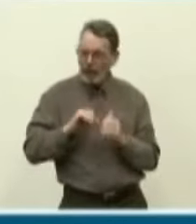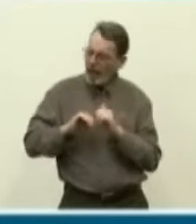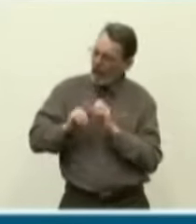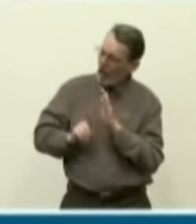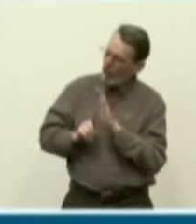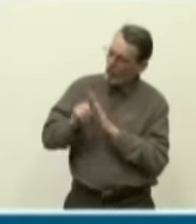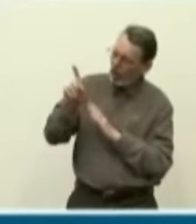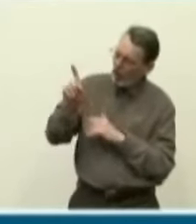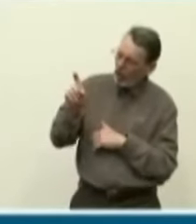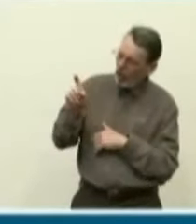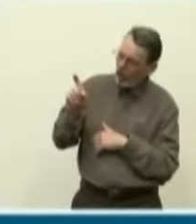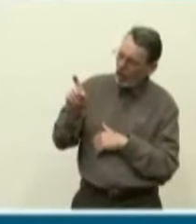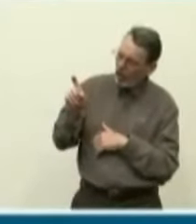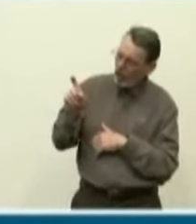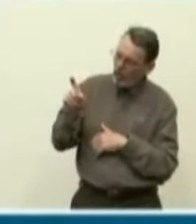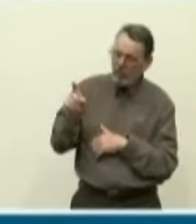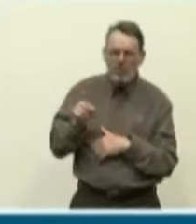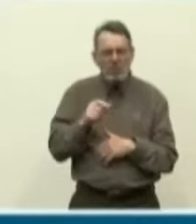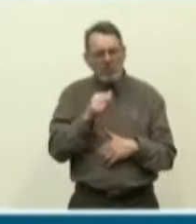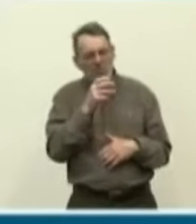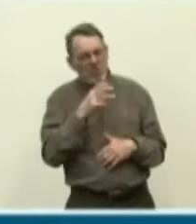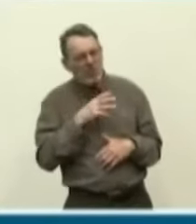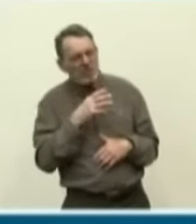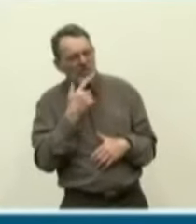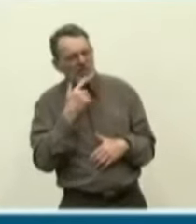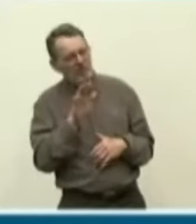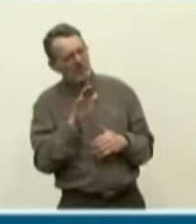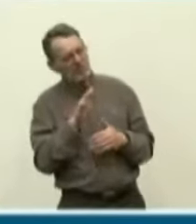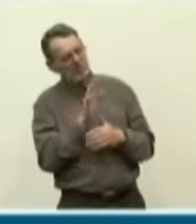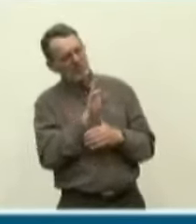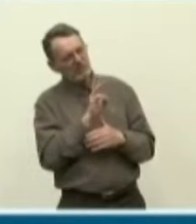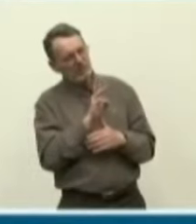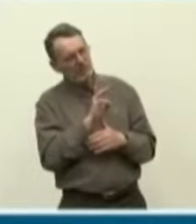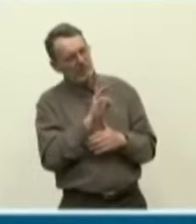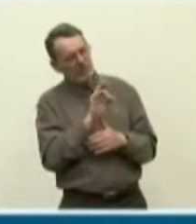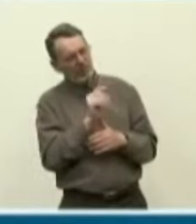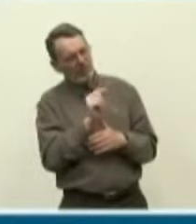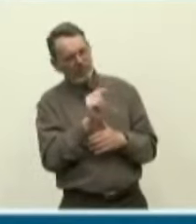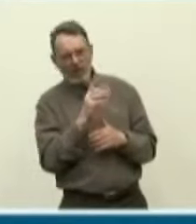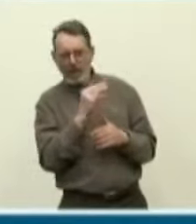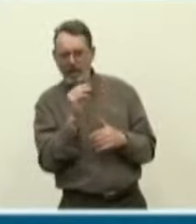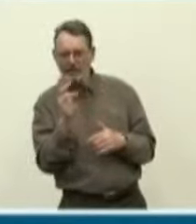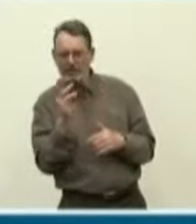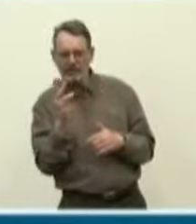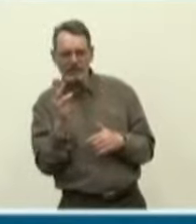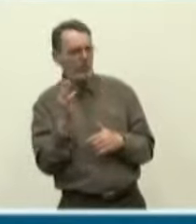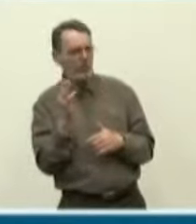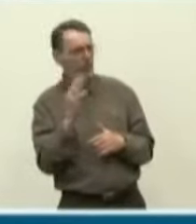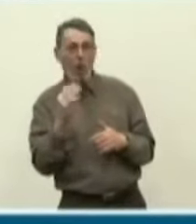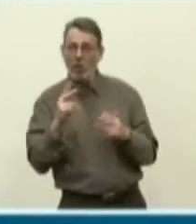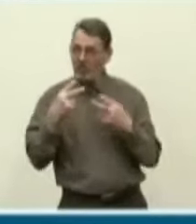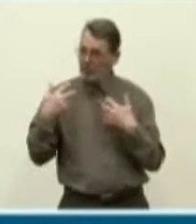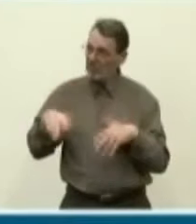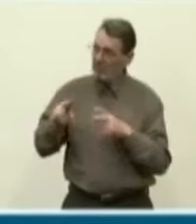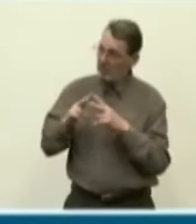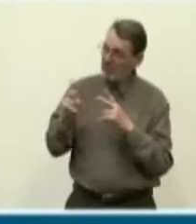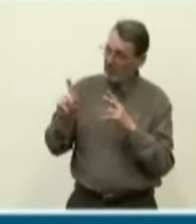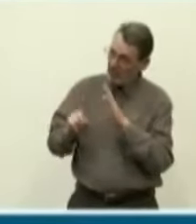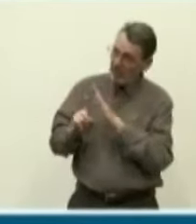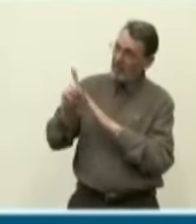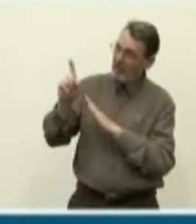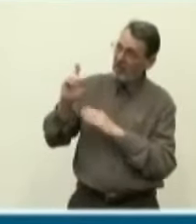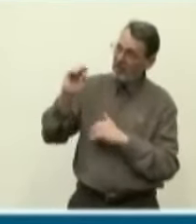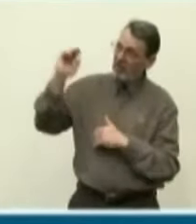Older. I would say probably between 6 feet and 6'4". I was very tall. So I couldn't